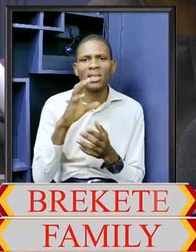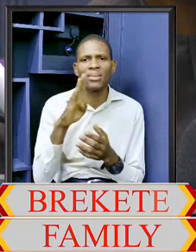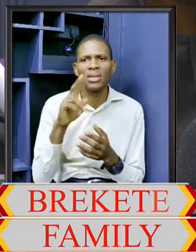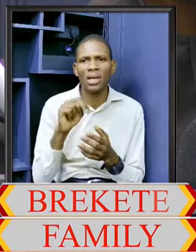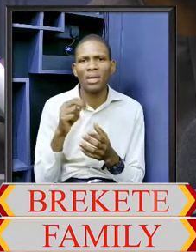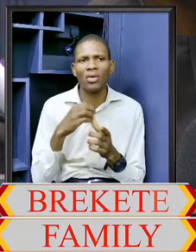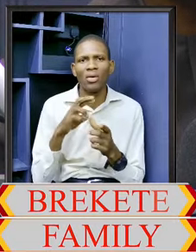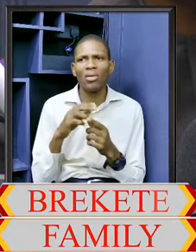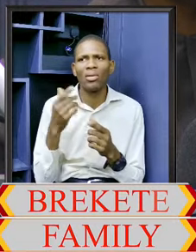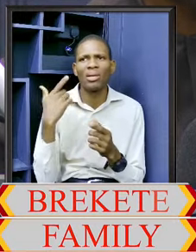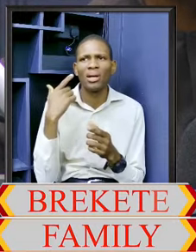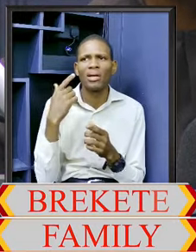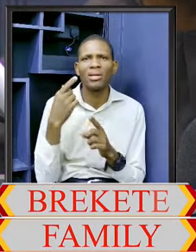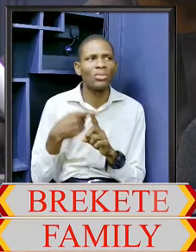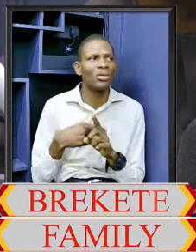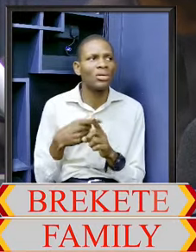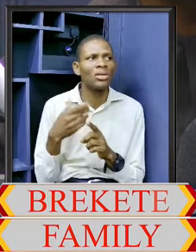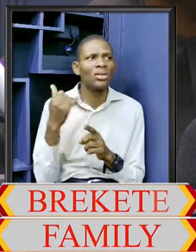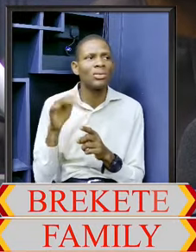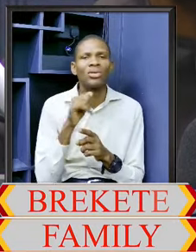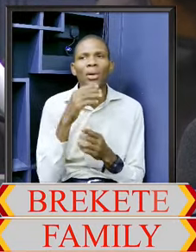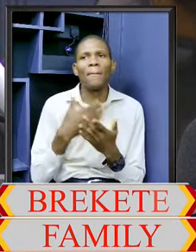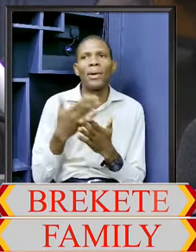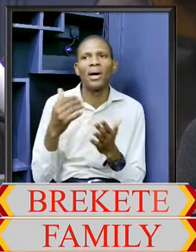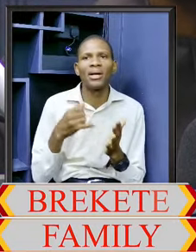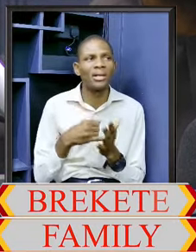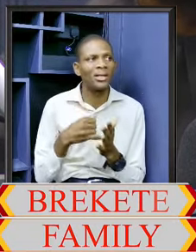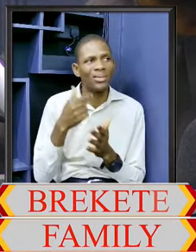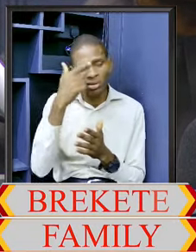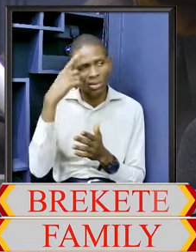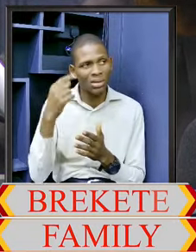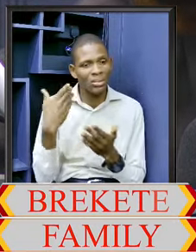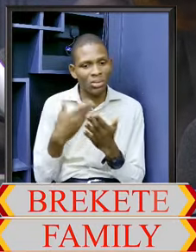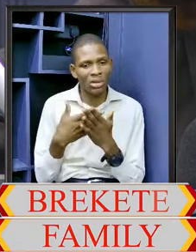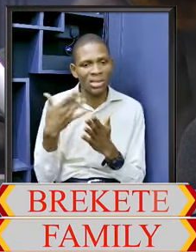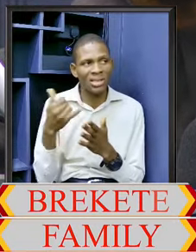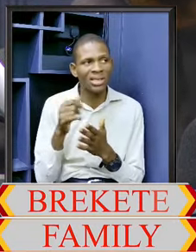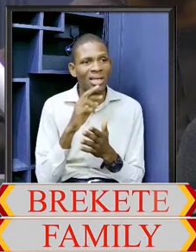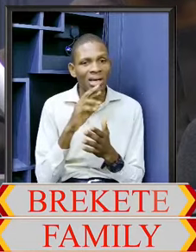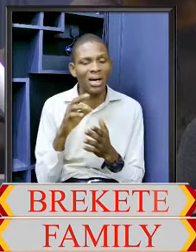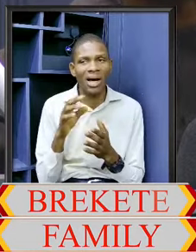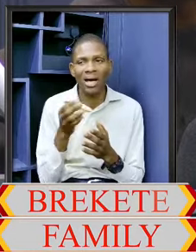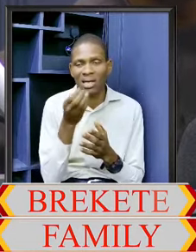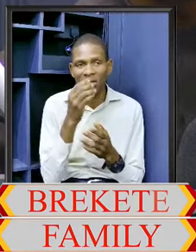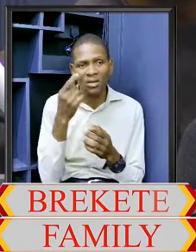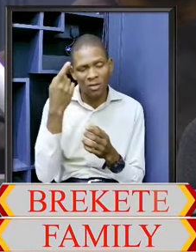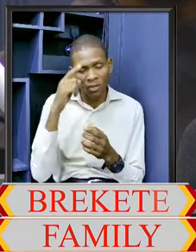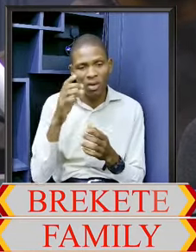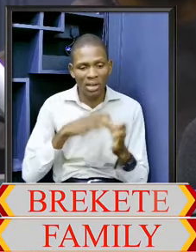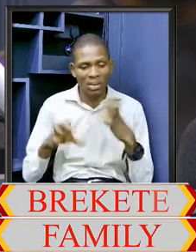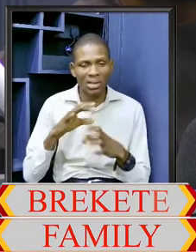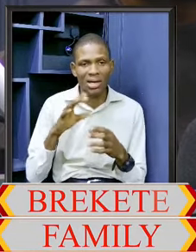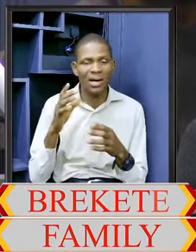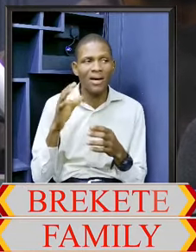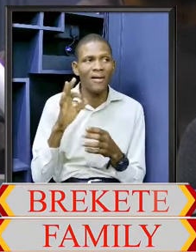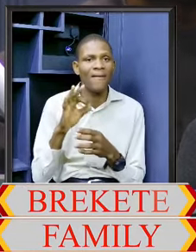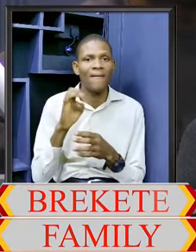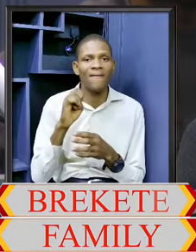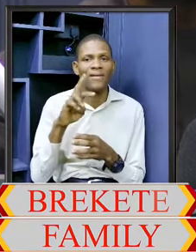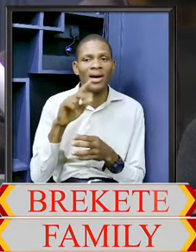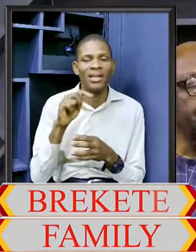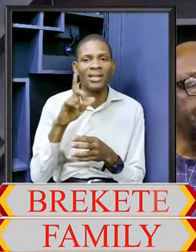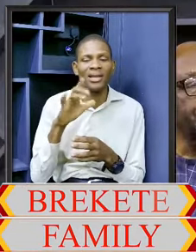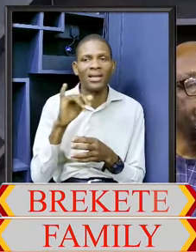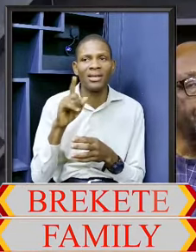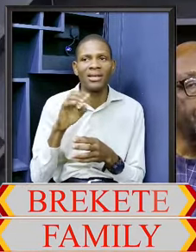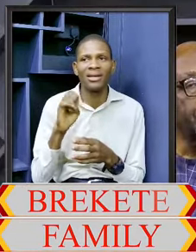or so. But they no go buy this kind one because I know say the money where then they chop for chemical fertilizer. They know they sure whether they go fit